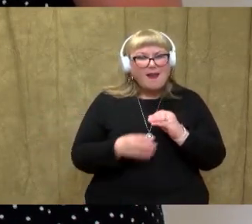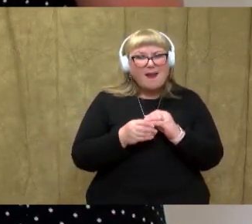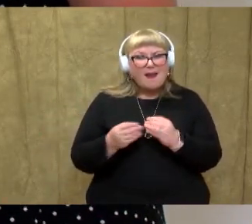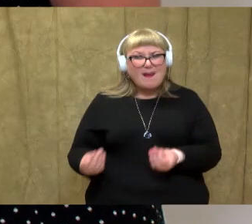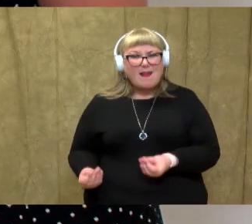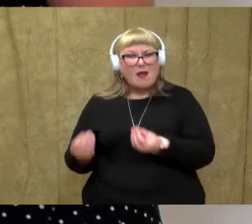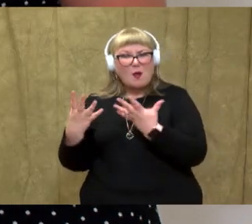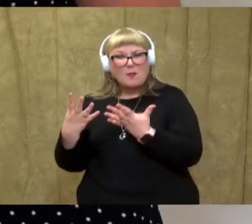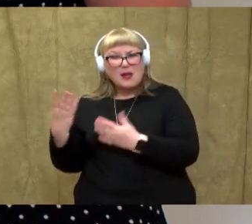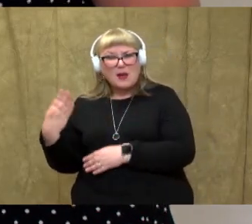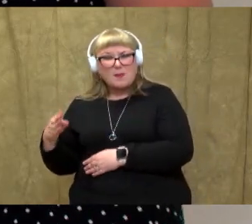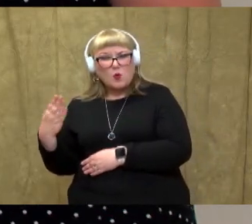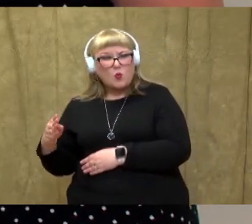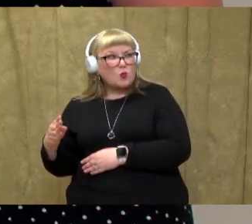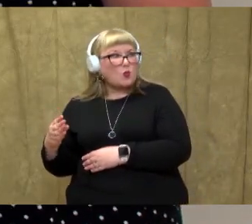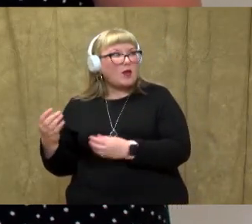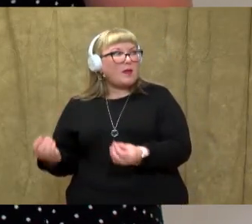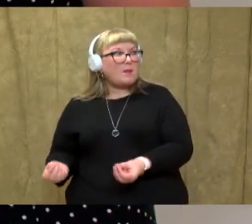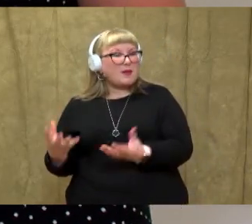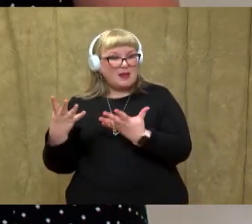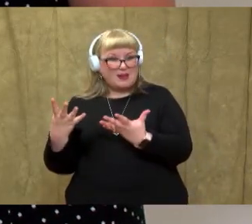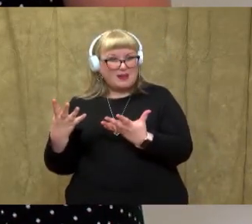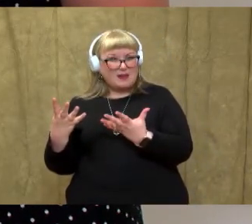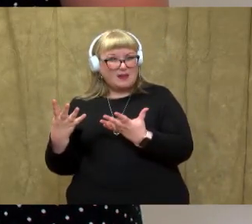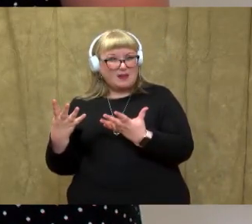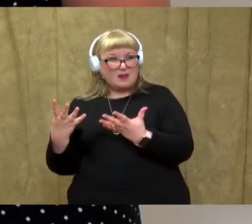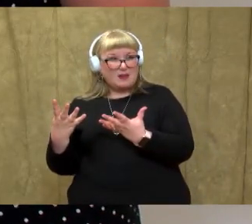blue dots do I need to put in the 10 frame?